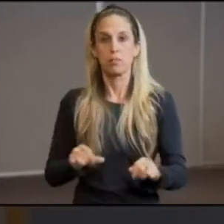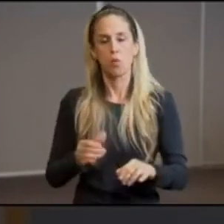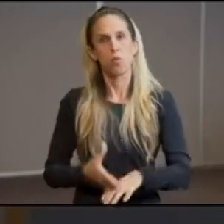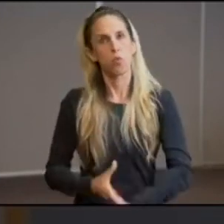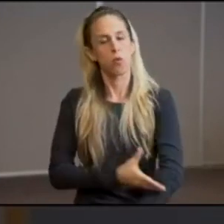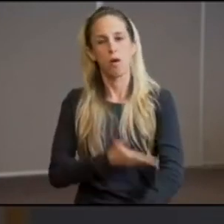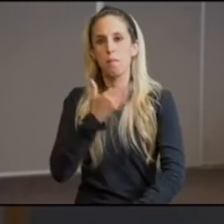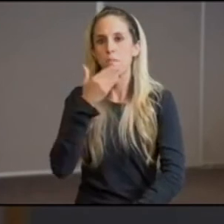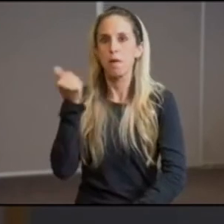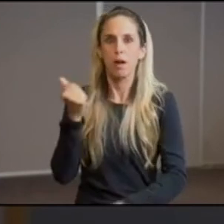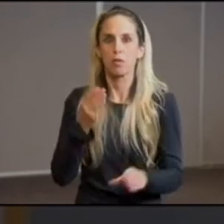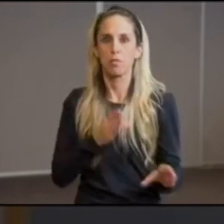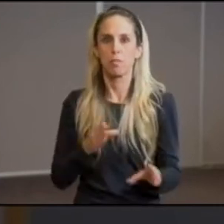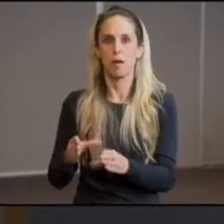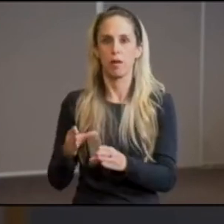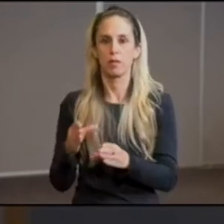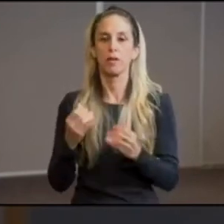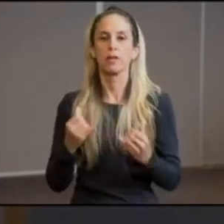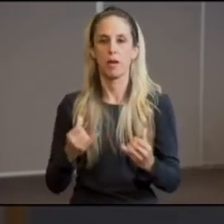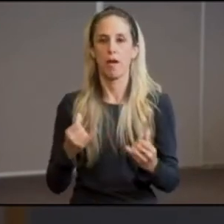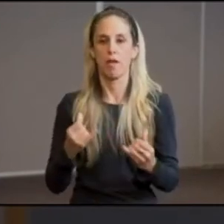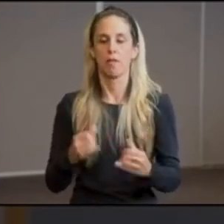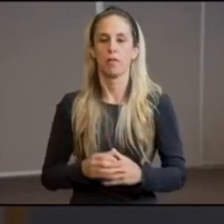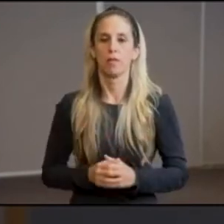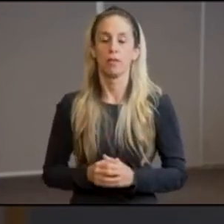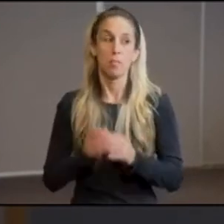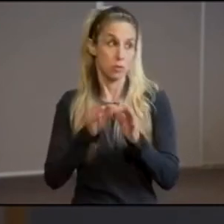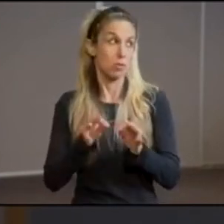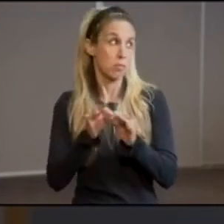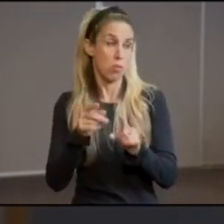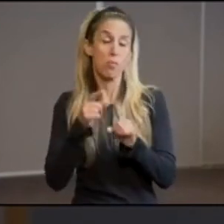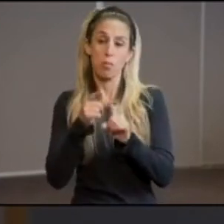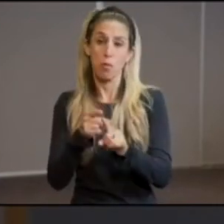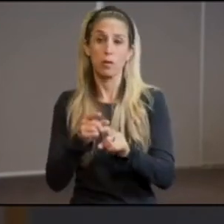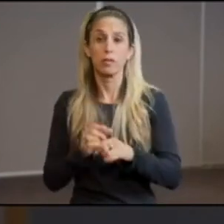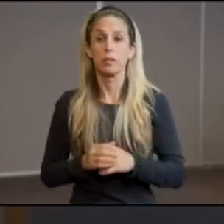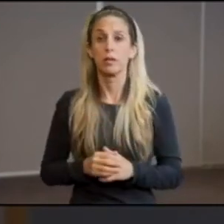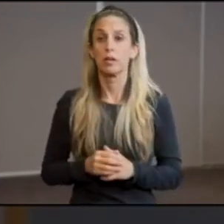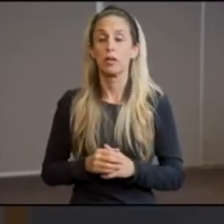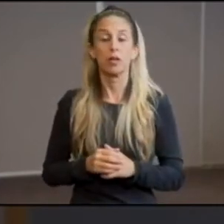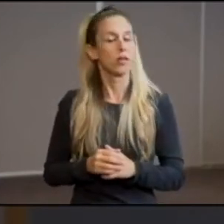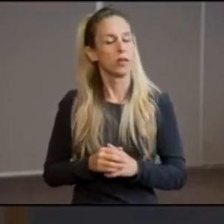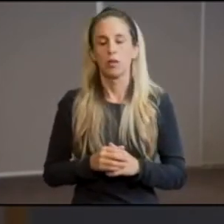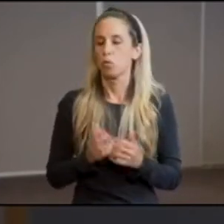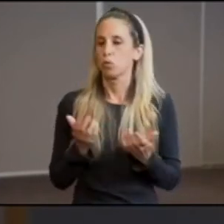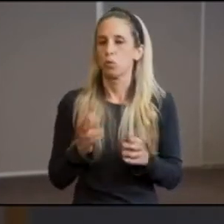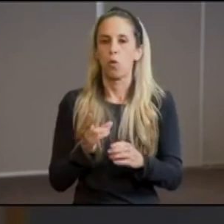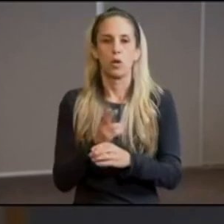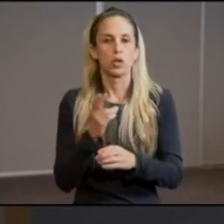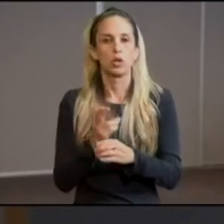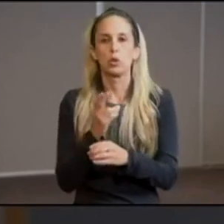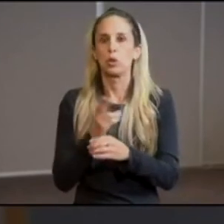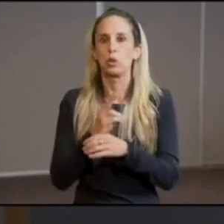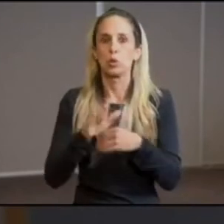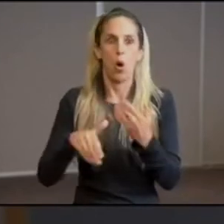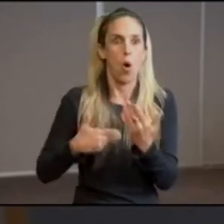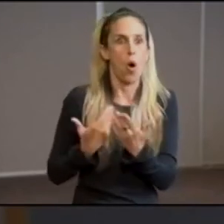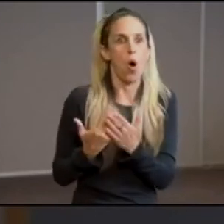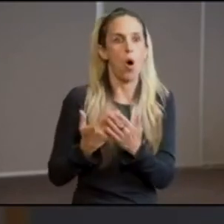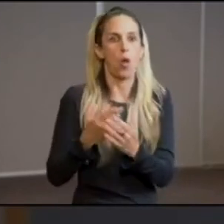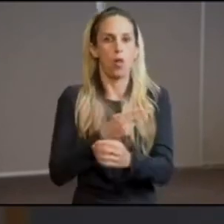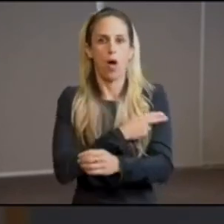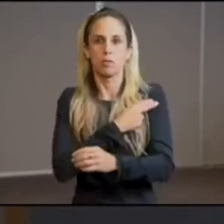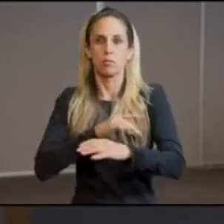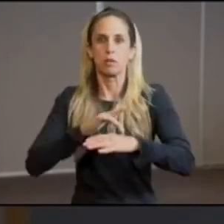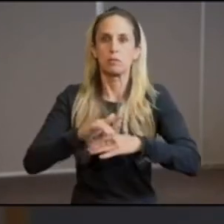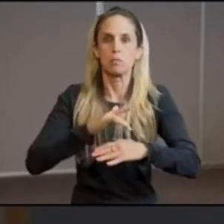better prepared, but that's a very important point. We do not want to have to use the capacity that we've built in our healthcare